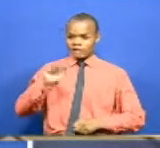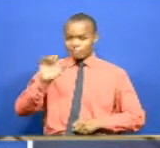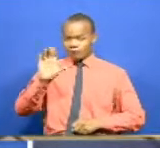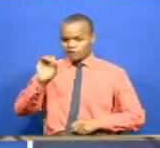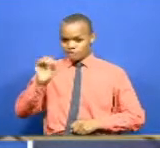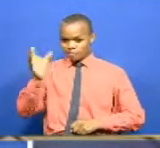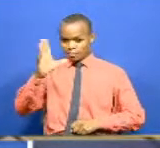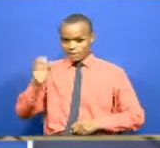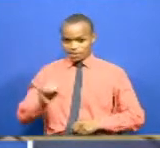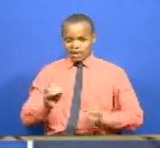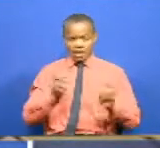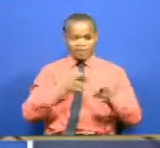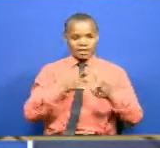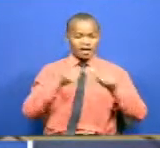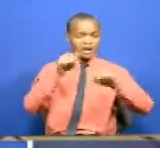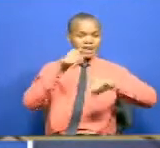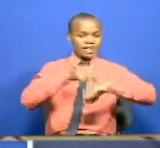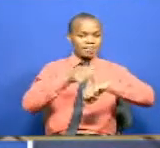simu imezimwa.